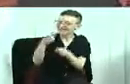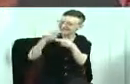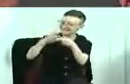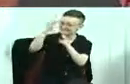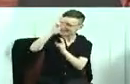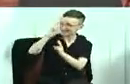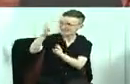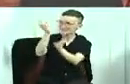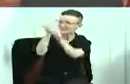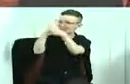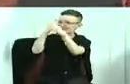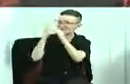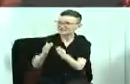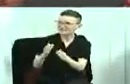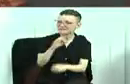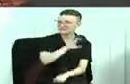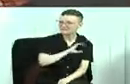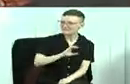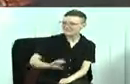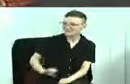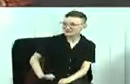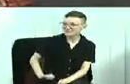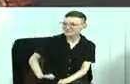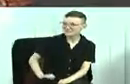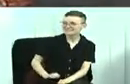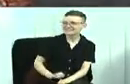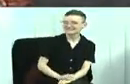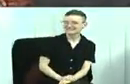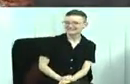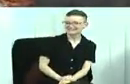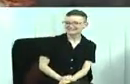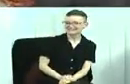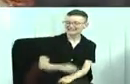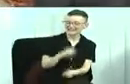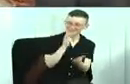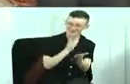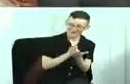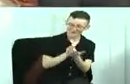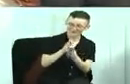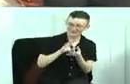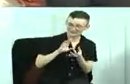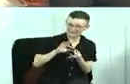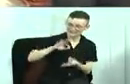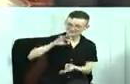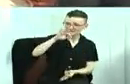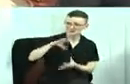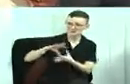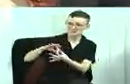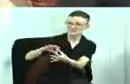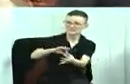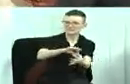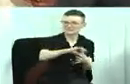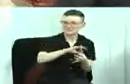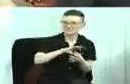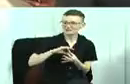in the name of the Christ, and in the name of the Holy Spirit that makes us one.